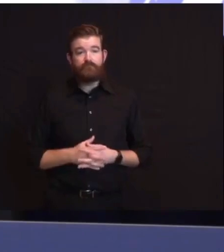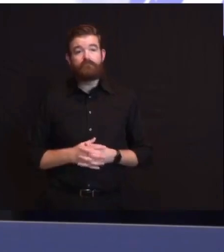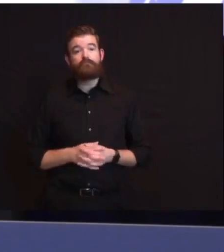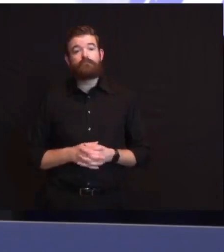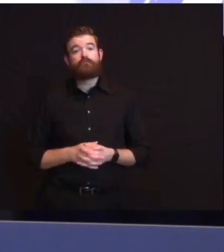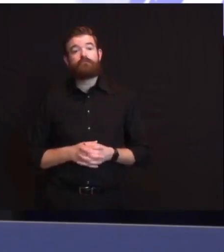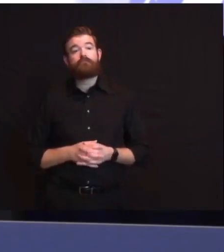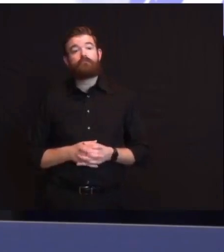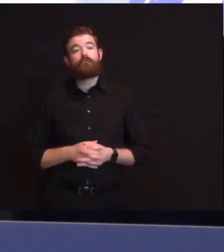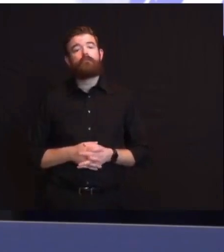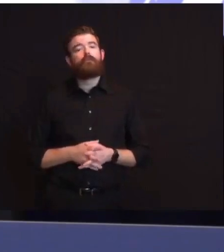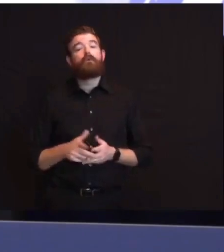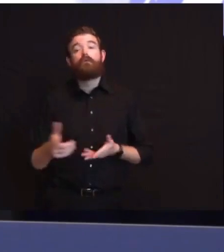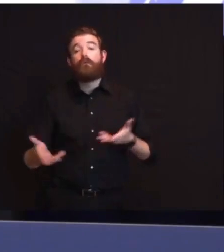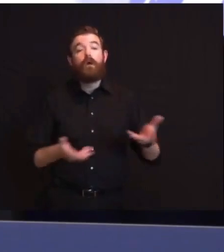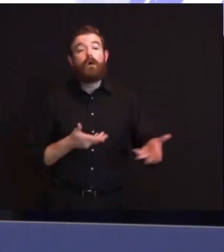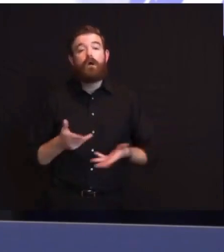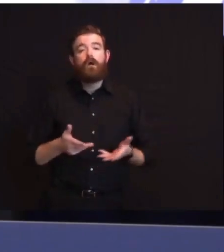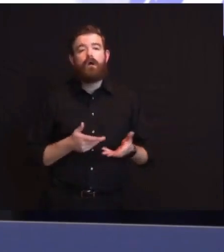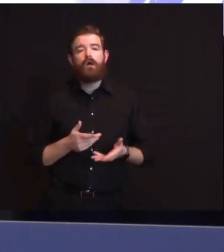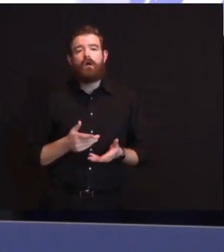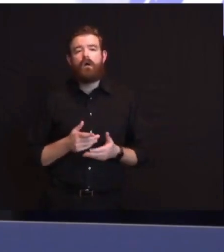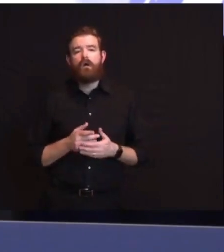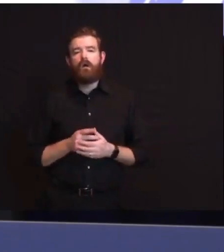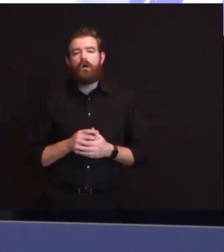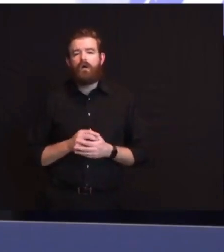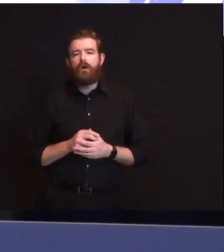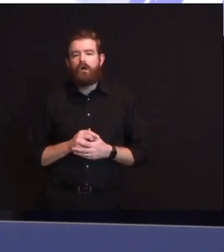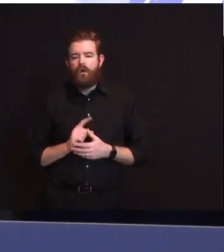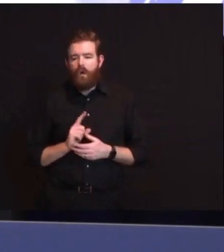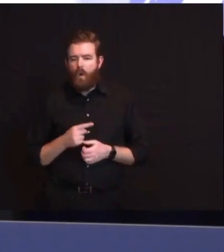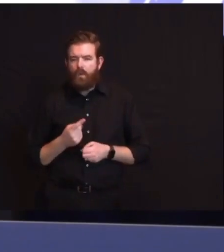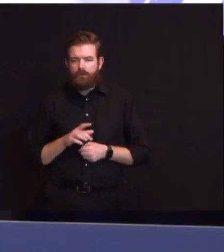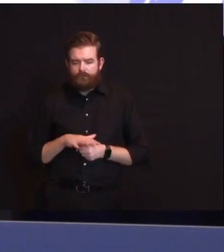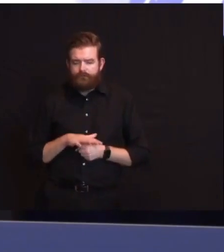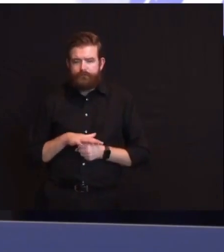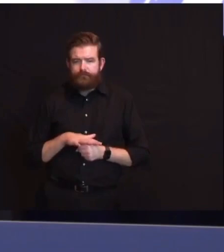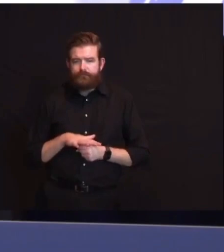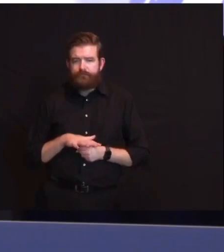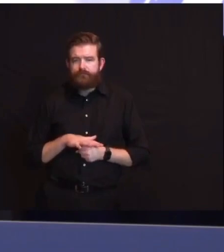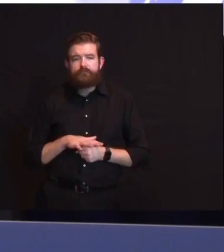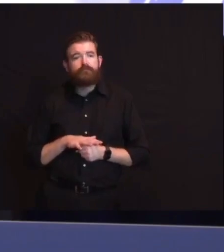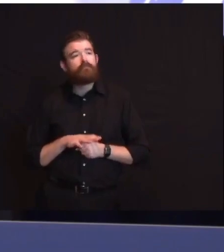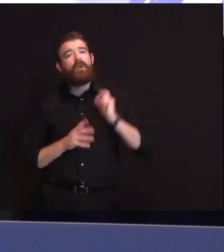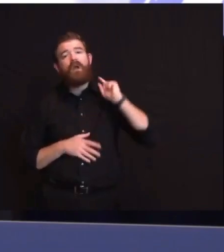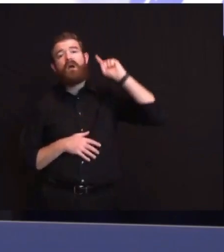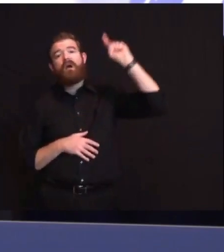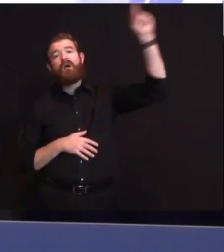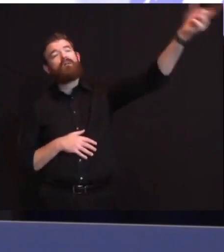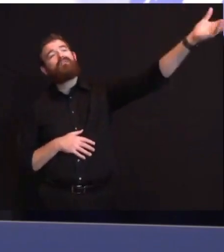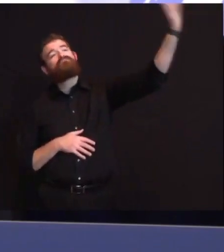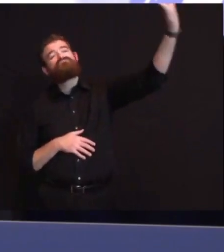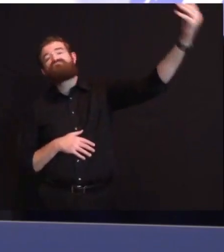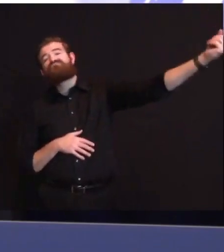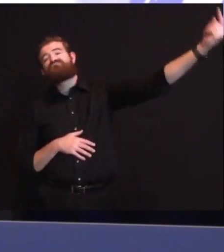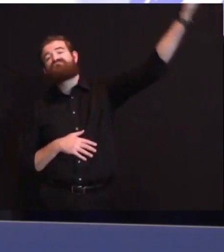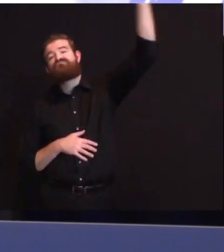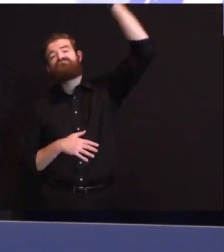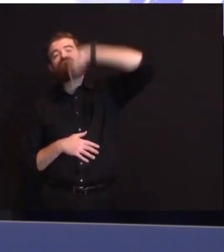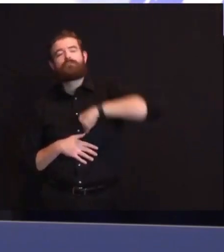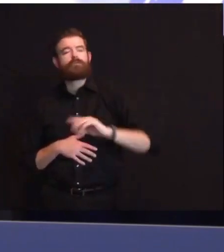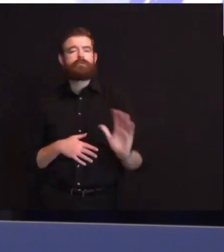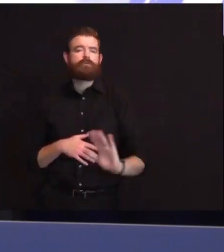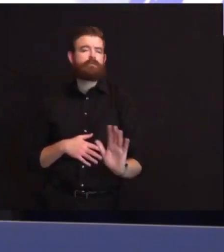local area as much as possible. Indoor gatherings pose more risk than outdoor gatherings.